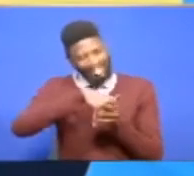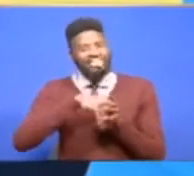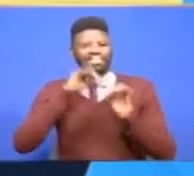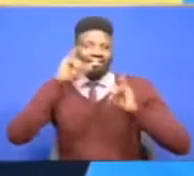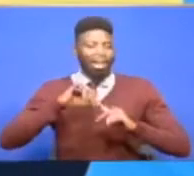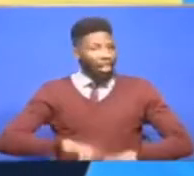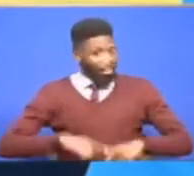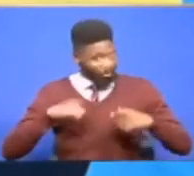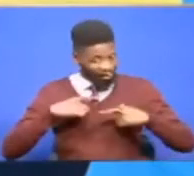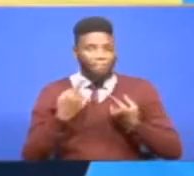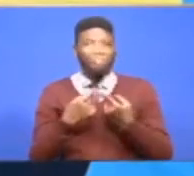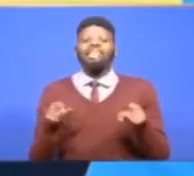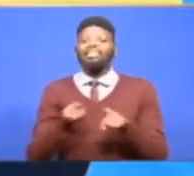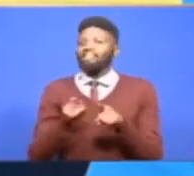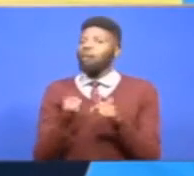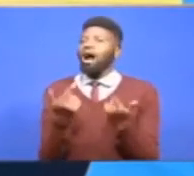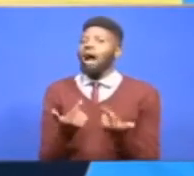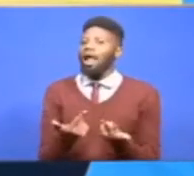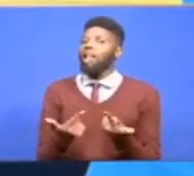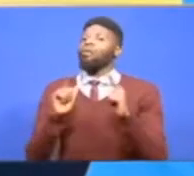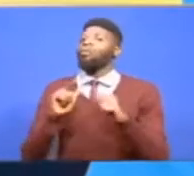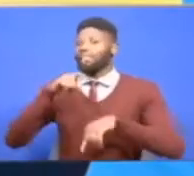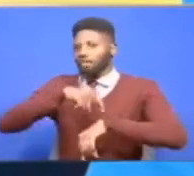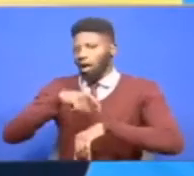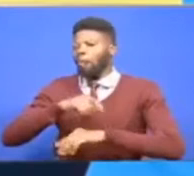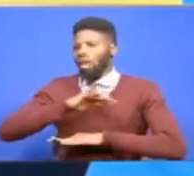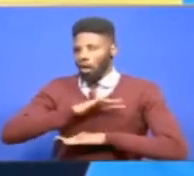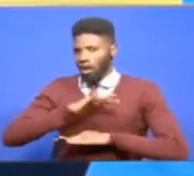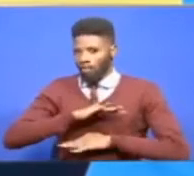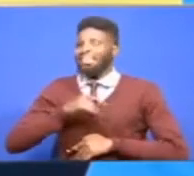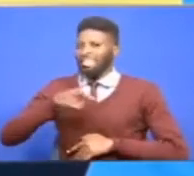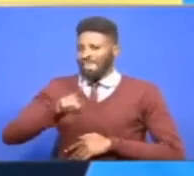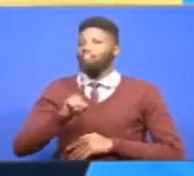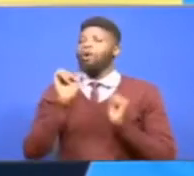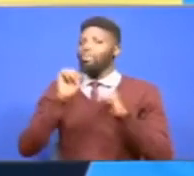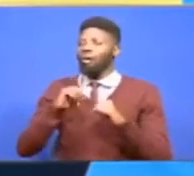allow enough time for them to be able to beat the curfew hours.